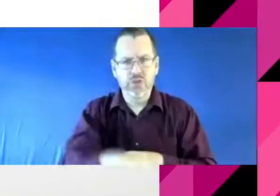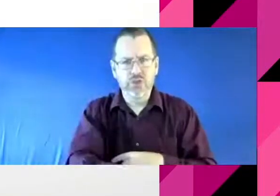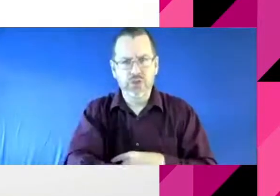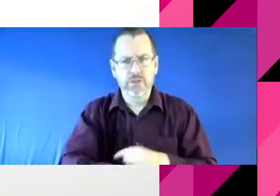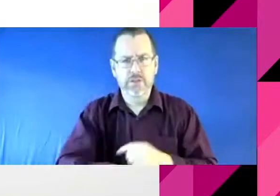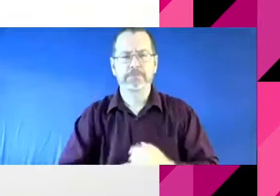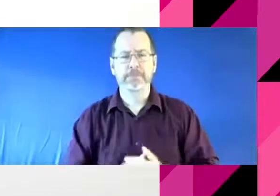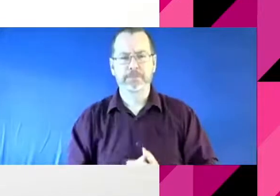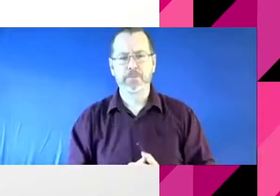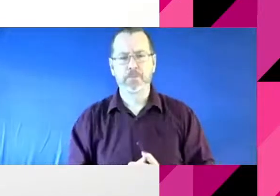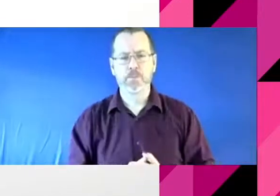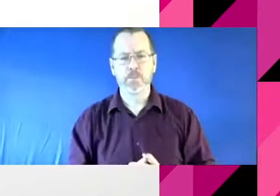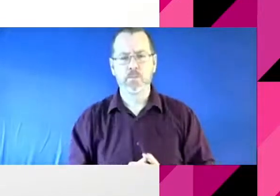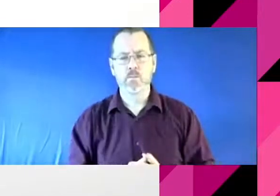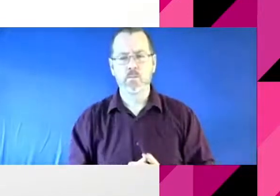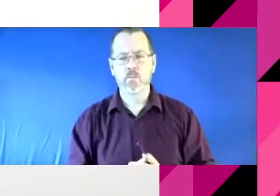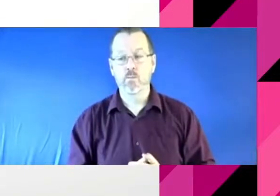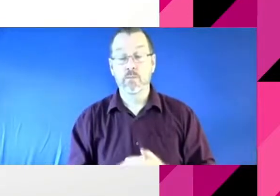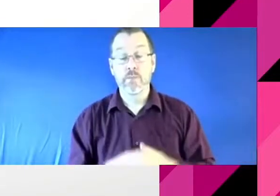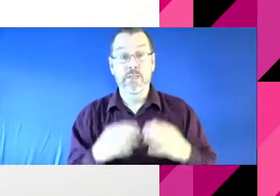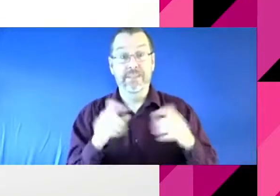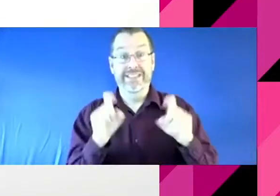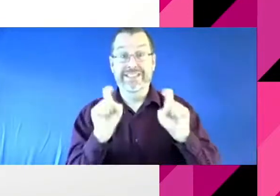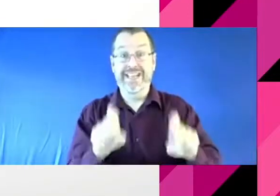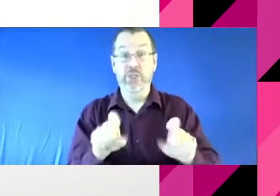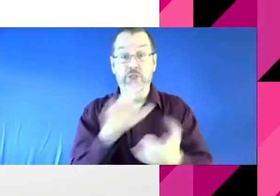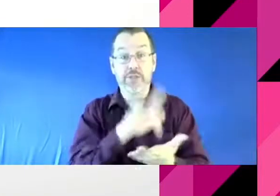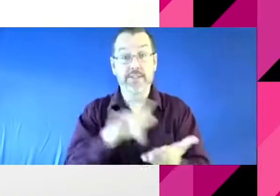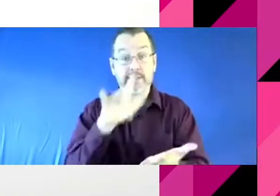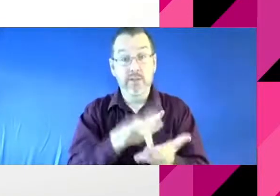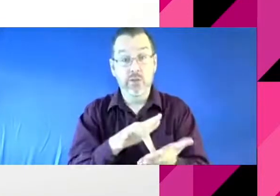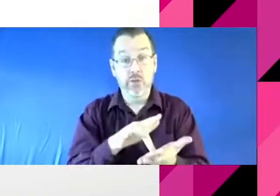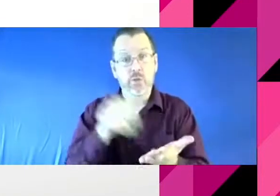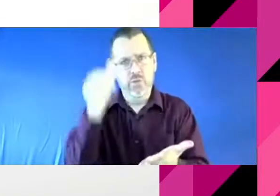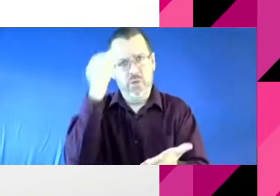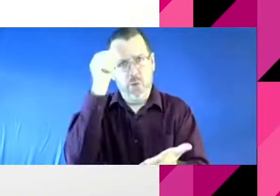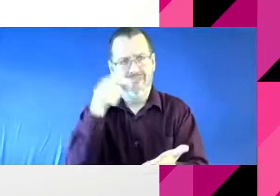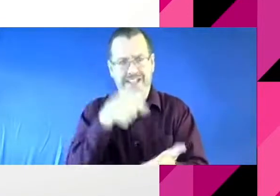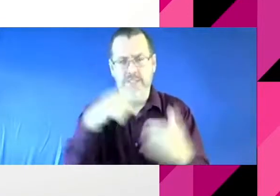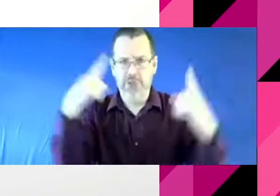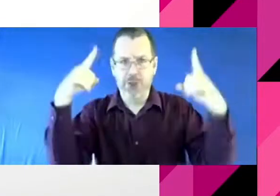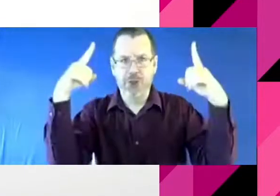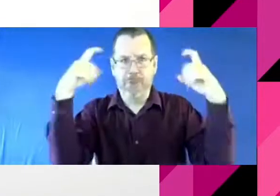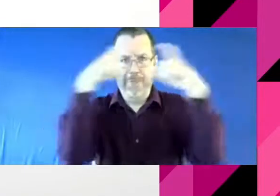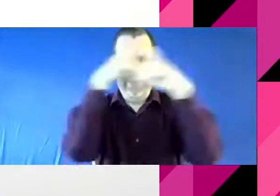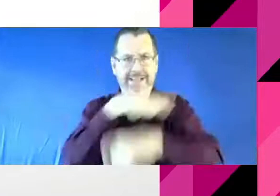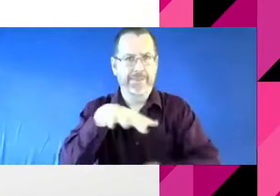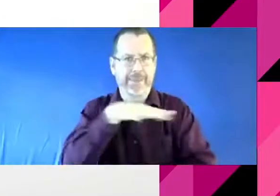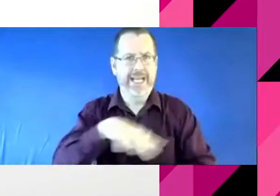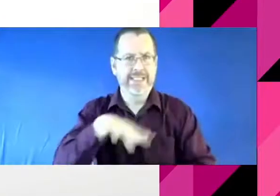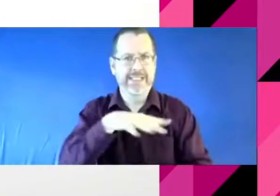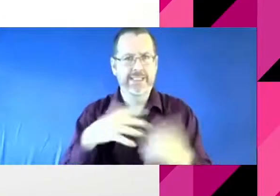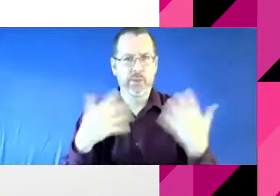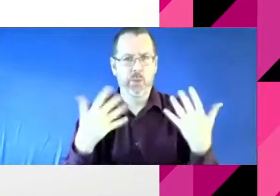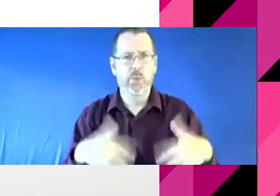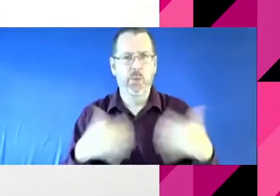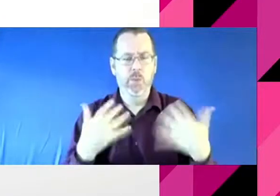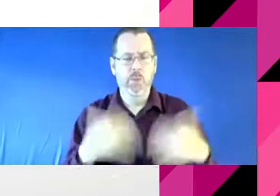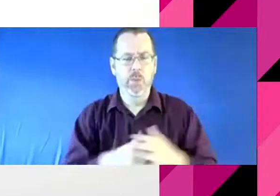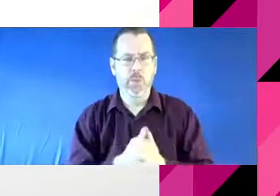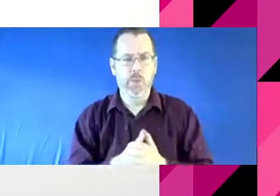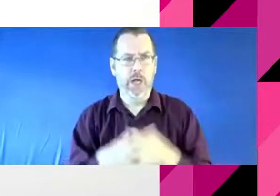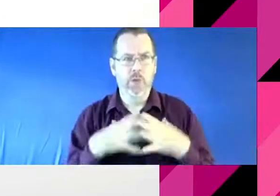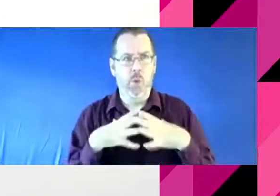Detention facilities, as I'm sure many of you are aware, are complex places at the best of times, and I don't want to underplay that